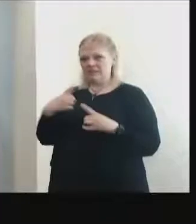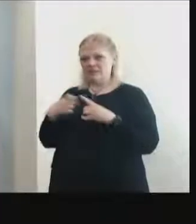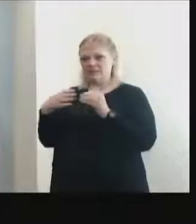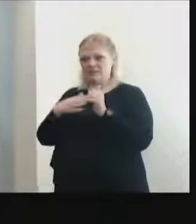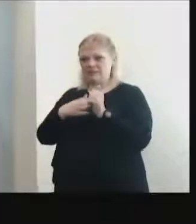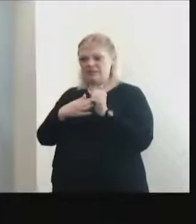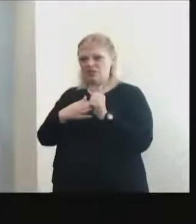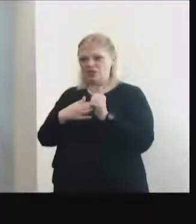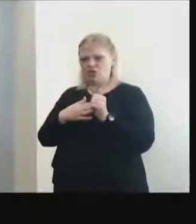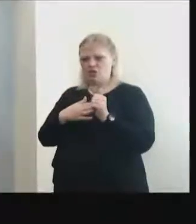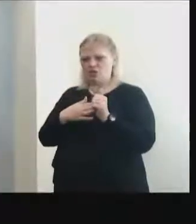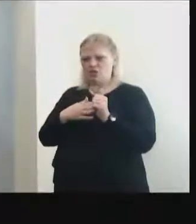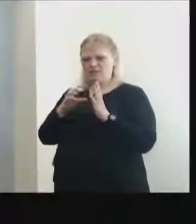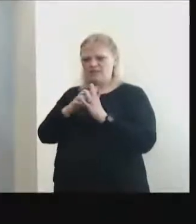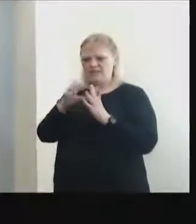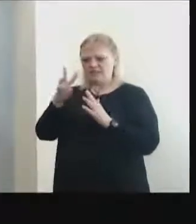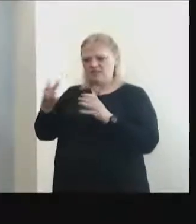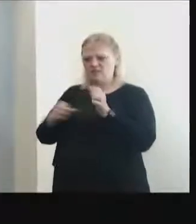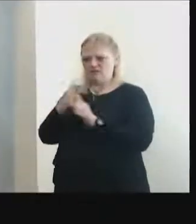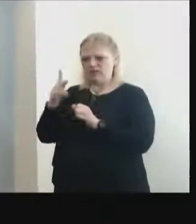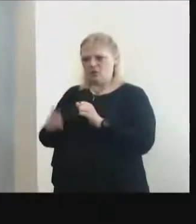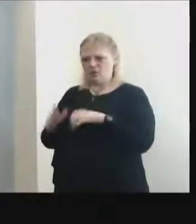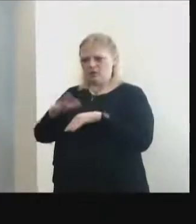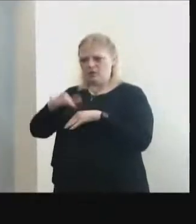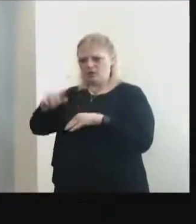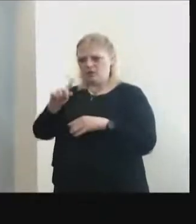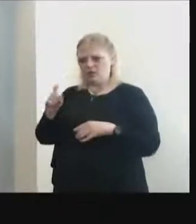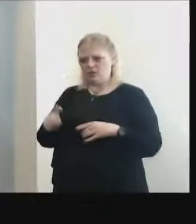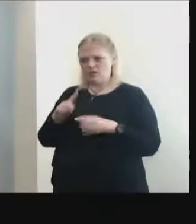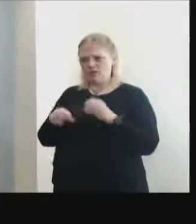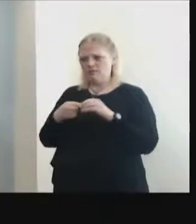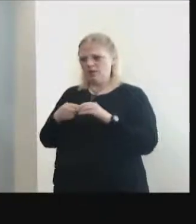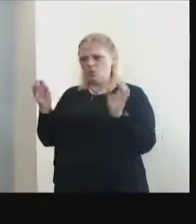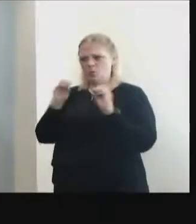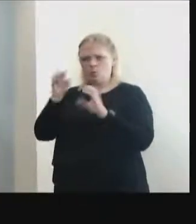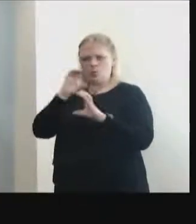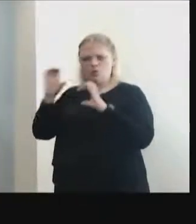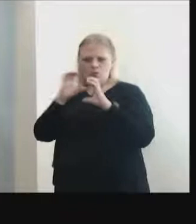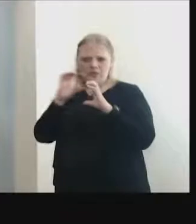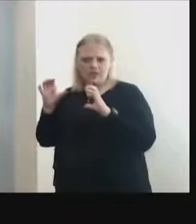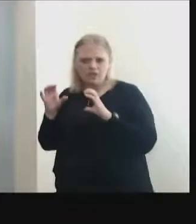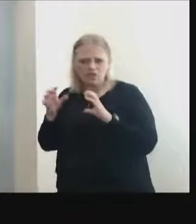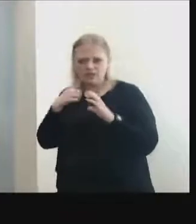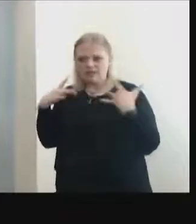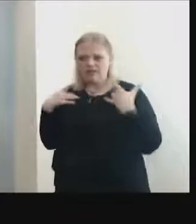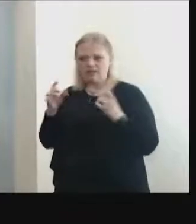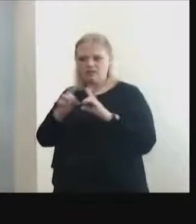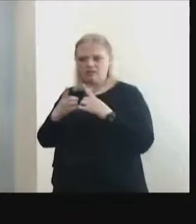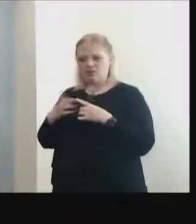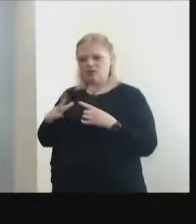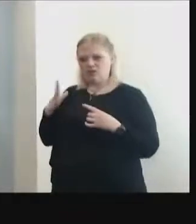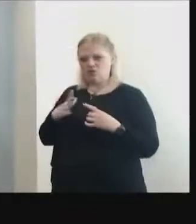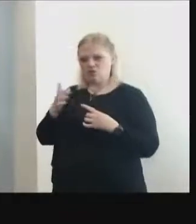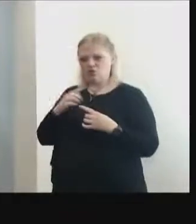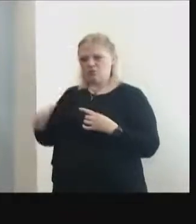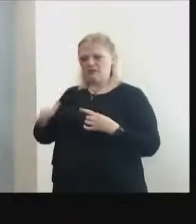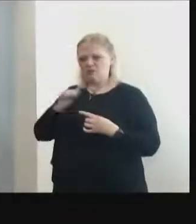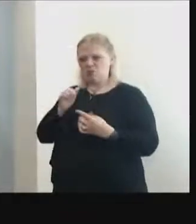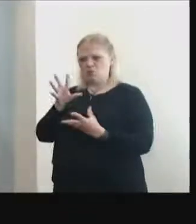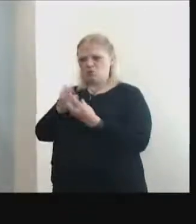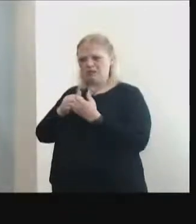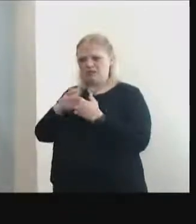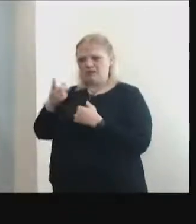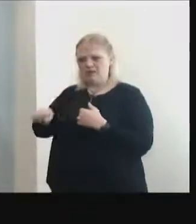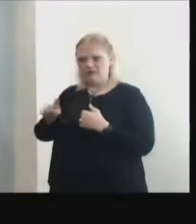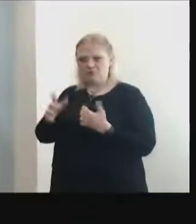of Section 6, following up on the wrestling question, about the lack of communication. They said that health department officials are refusing to meet with them, and I